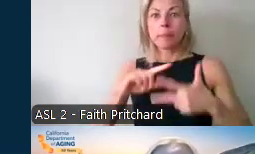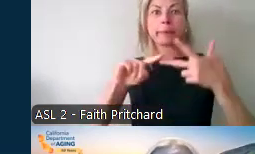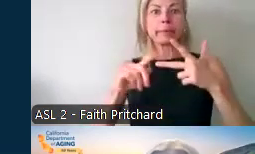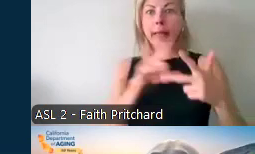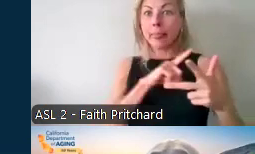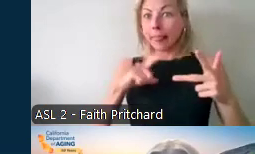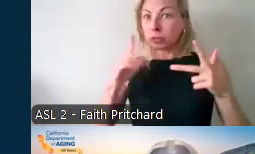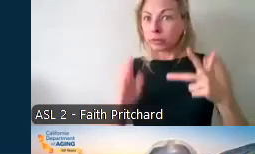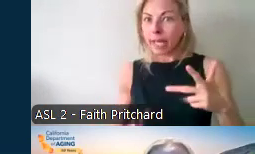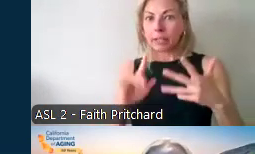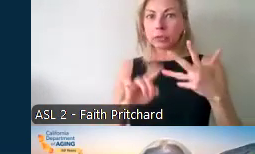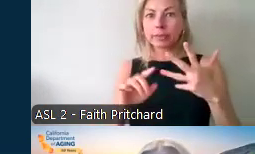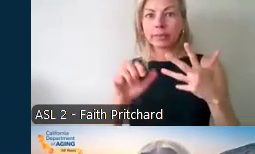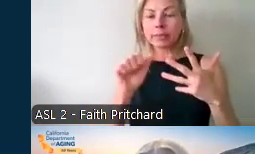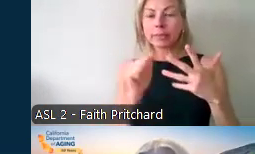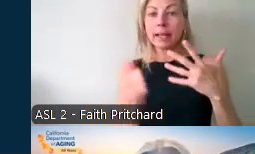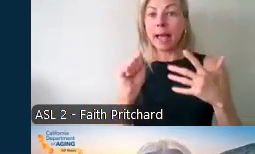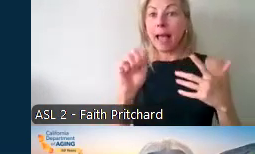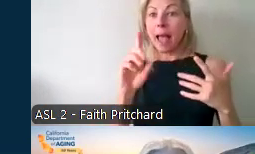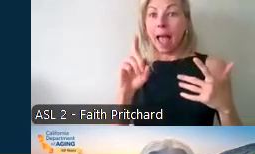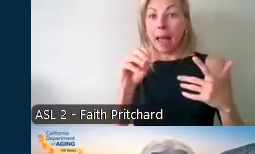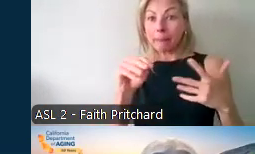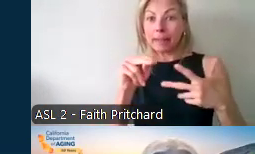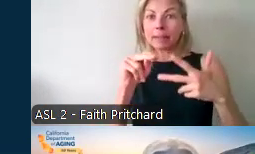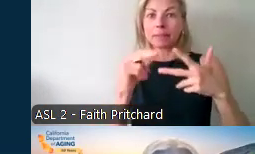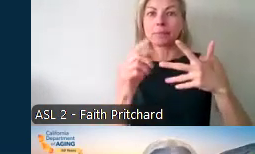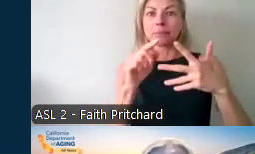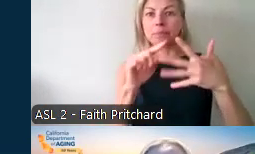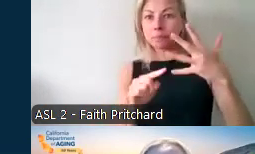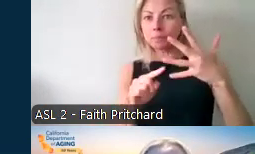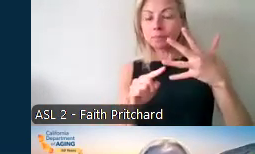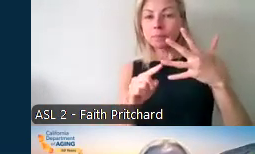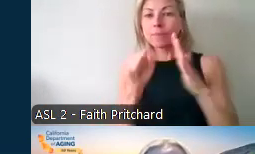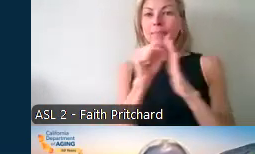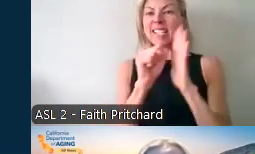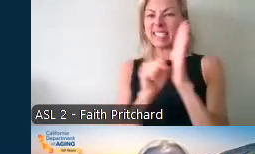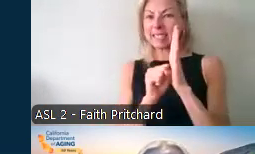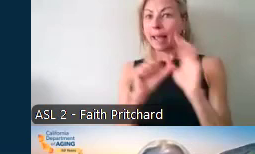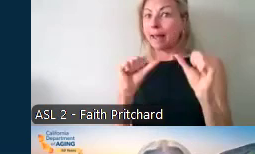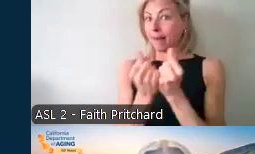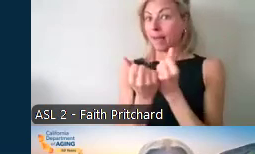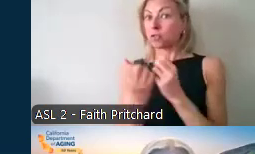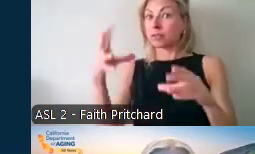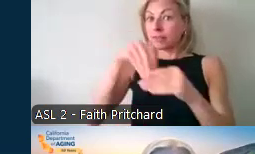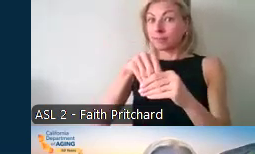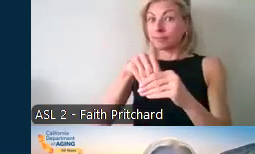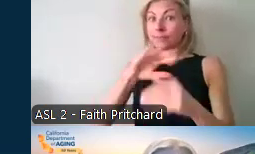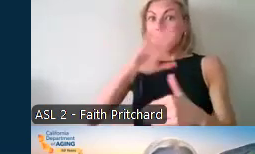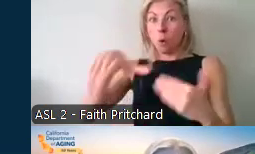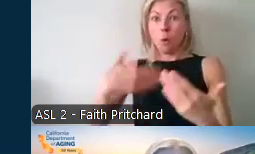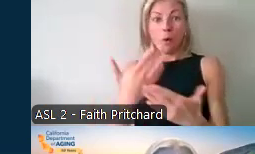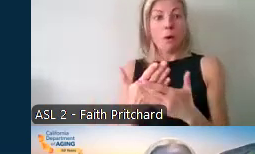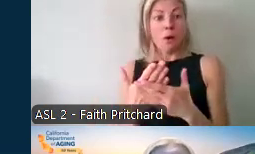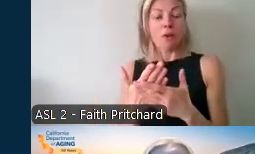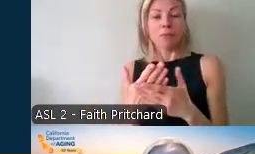legislature, administration, and also our state agencies. We're also proposing